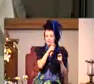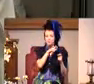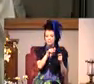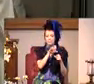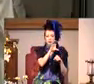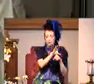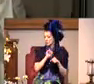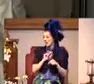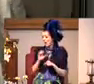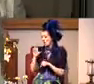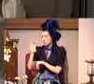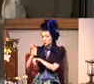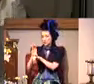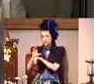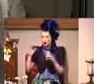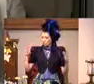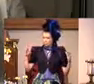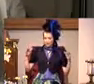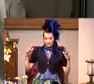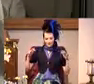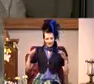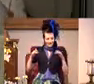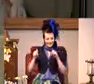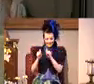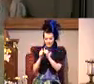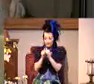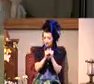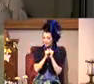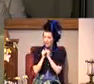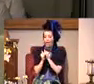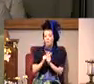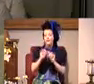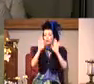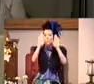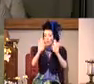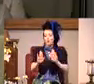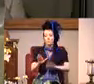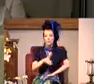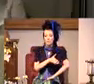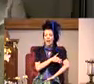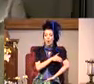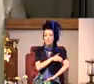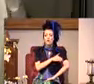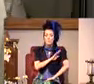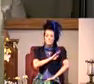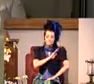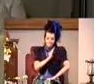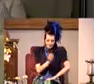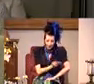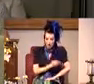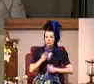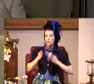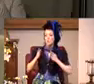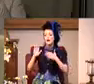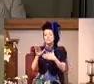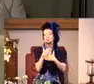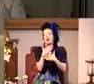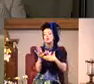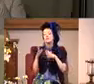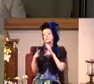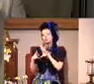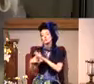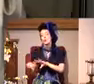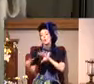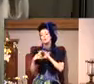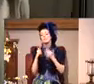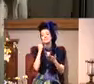our congregation, blending together in such wonderful and powerful ways, sharing our stories and our testimonies